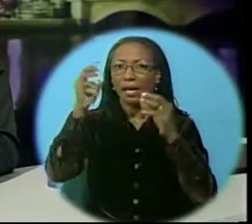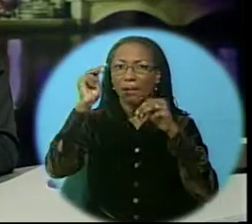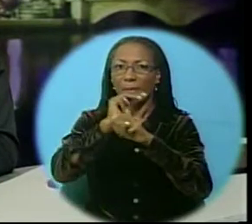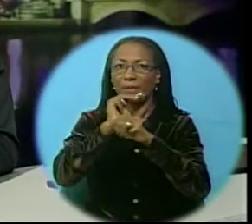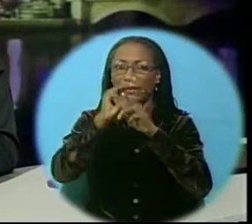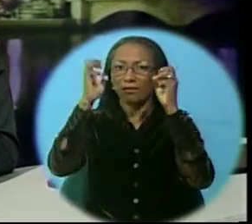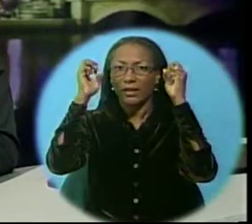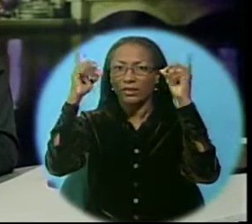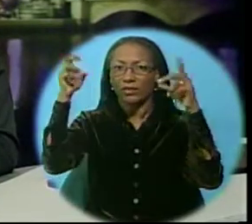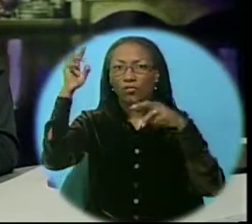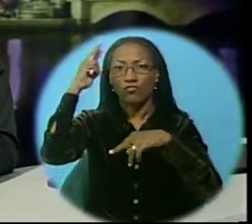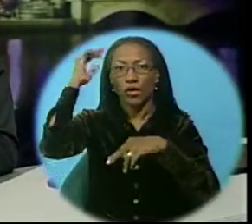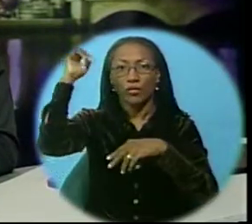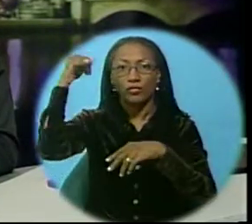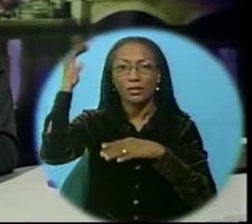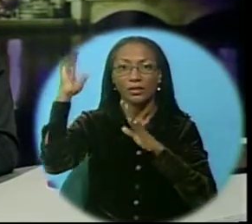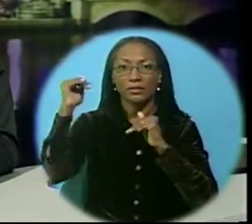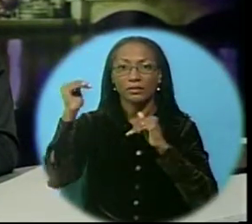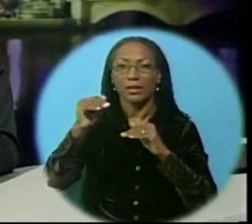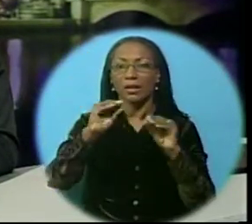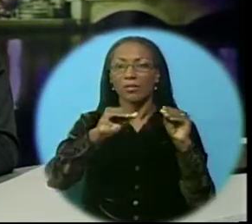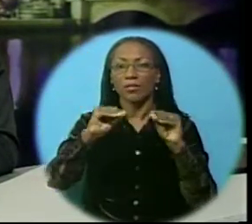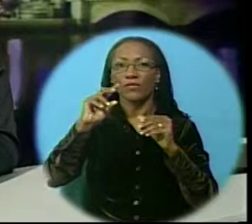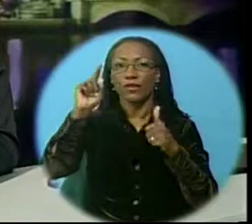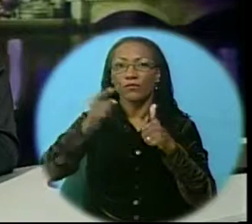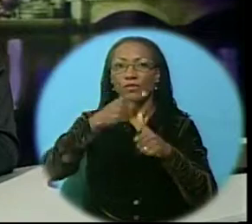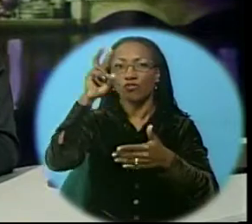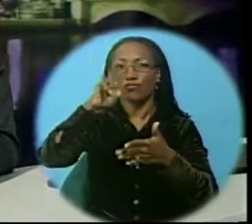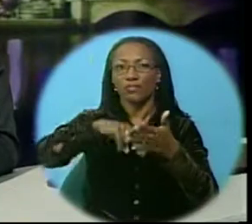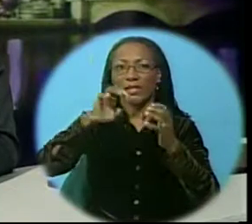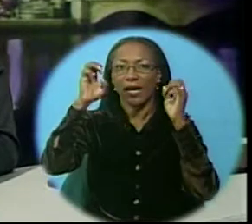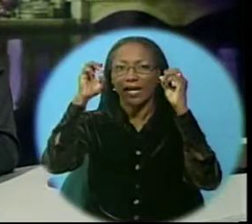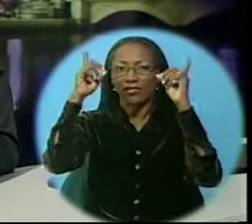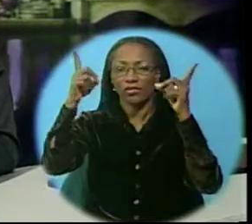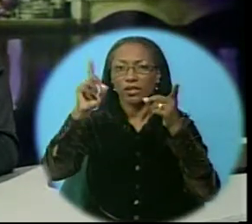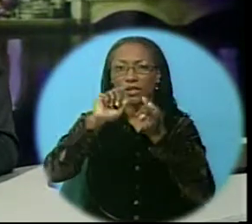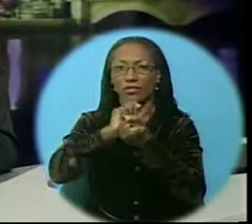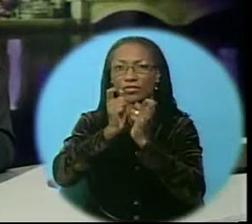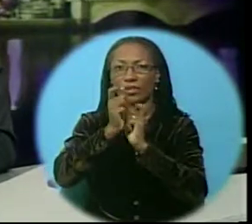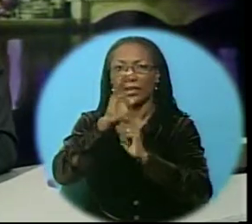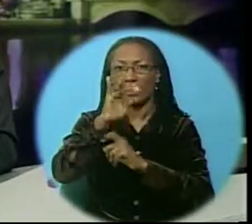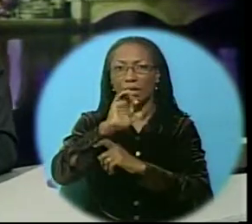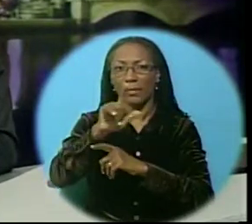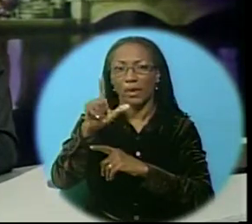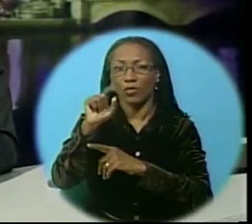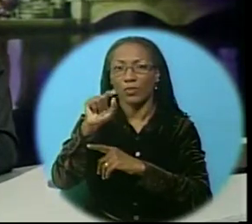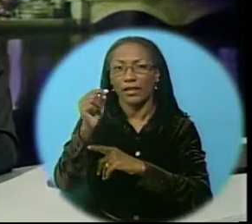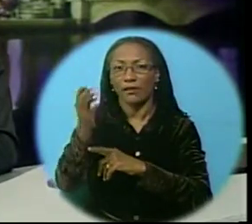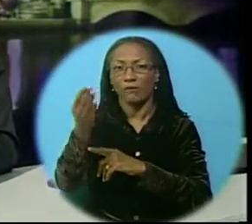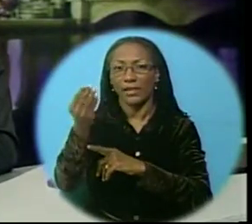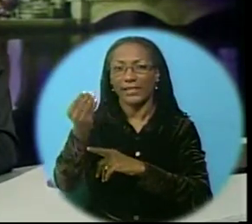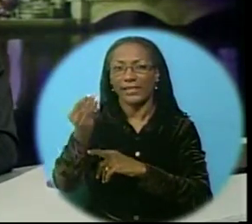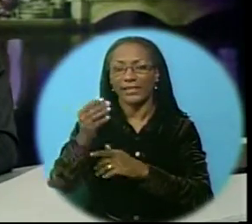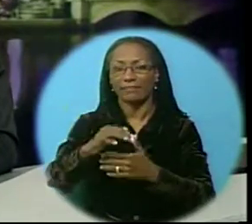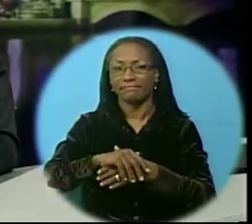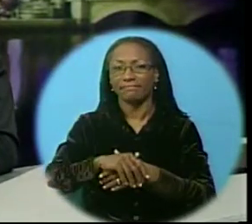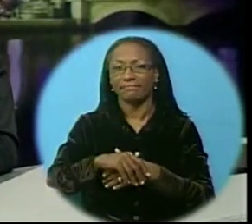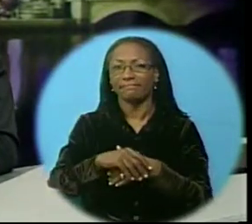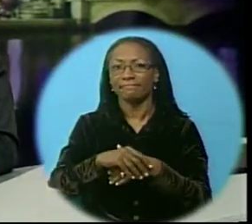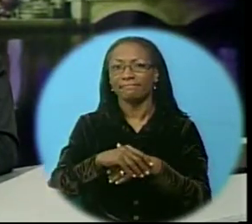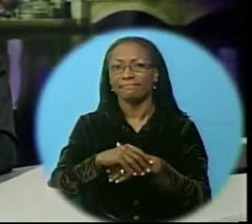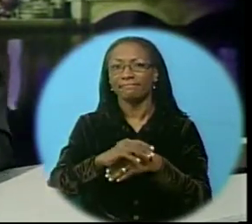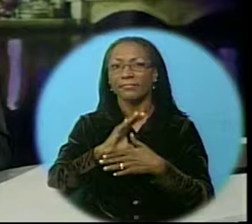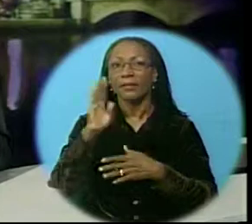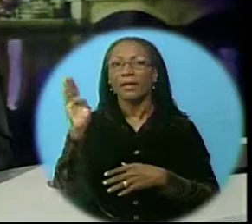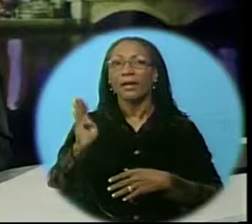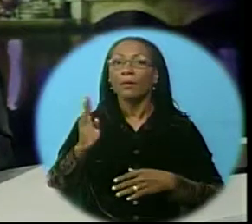Education Ronald Jones is expected to move the first reading of the Education Amendment Bill 2014.